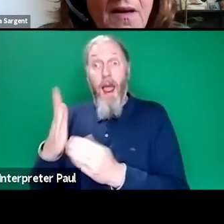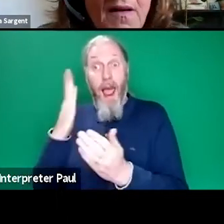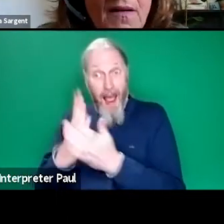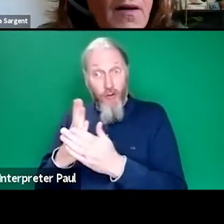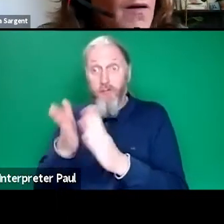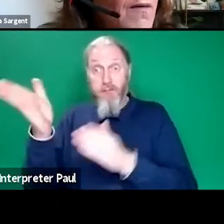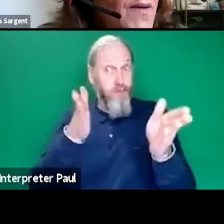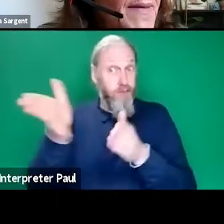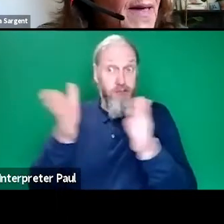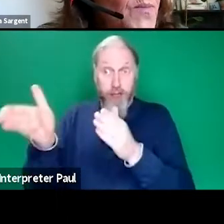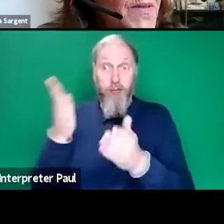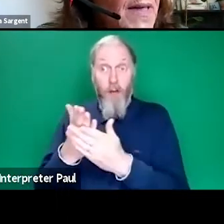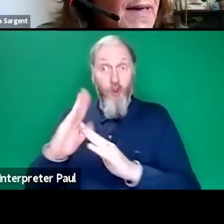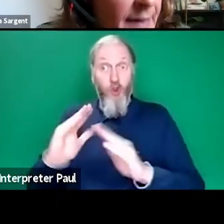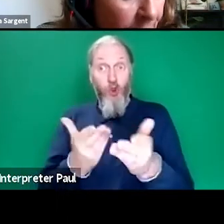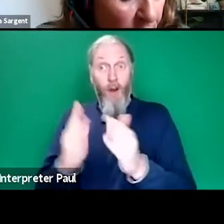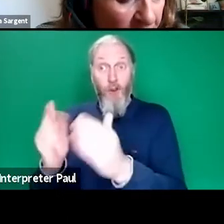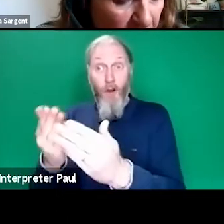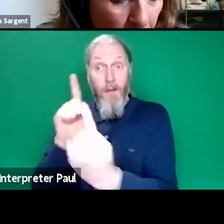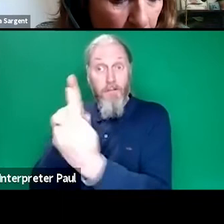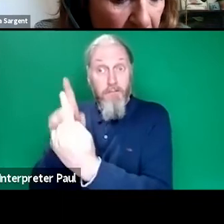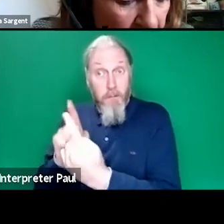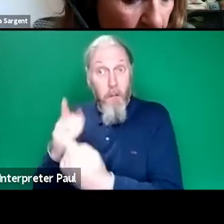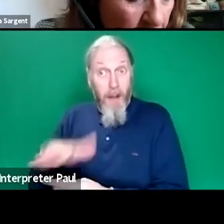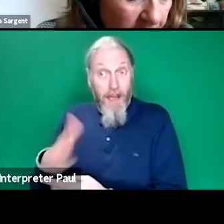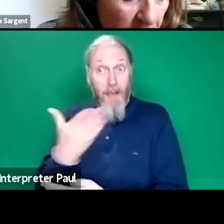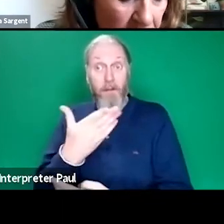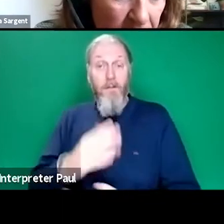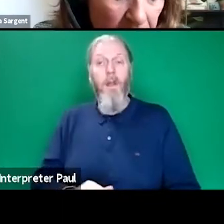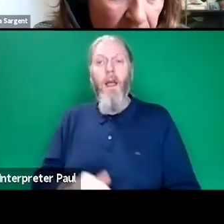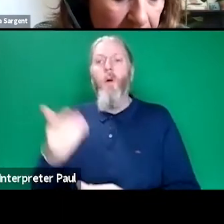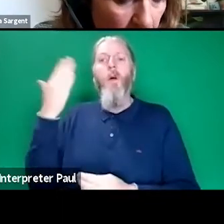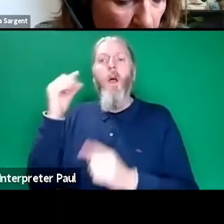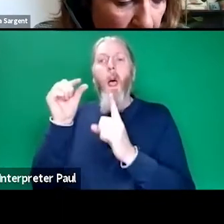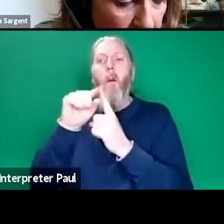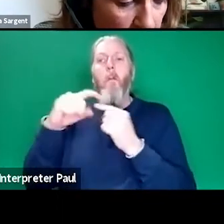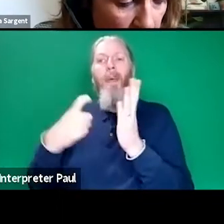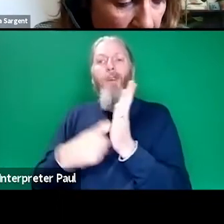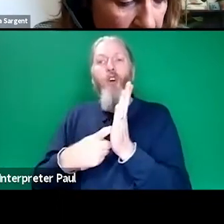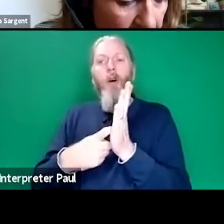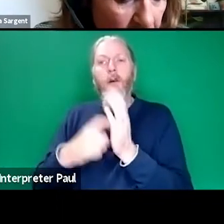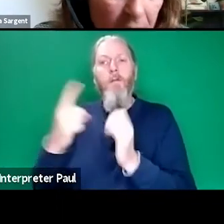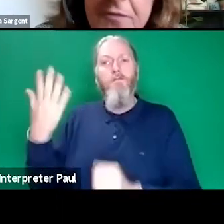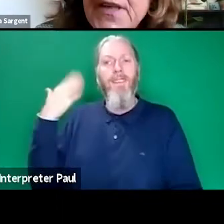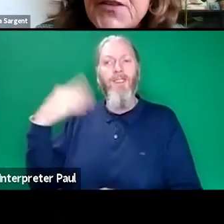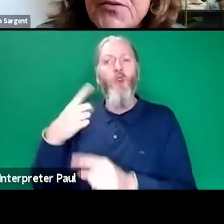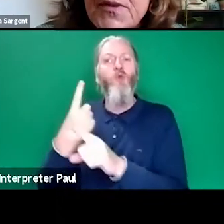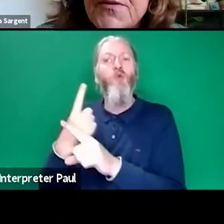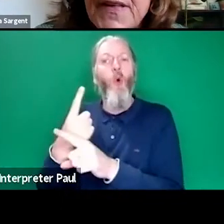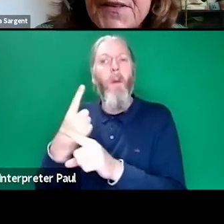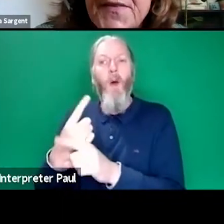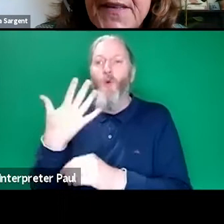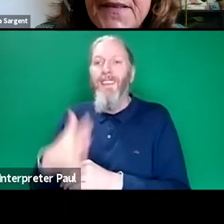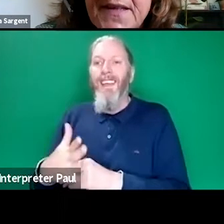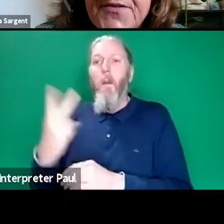of our family hubs. And Peter talked very much earlier on about the mix of virtual